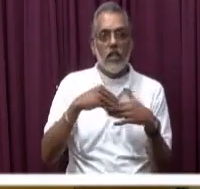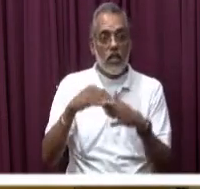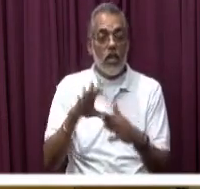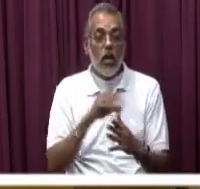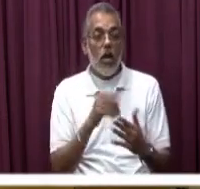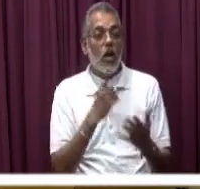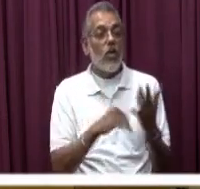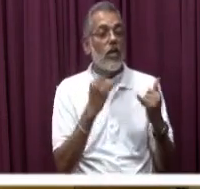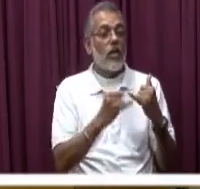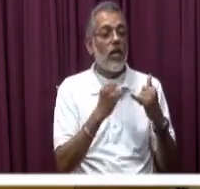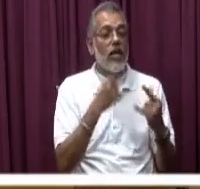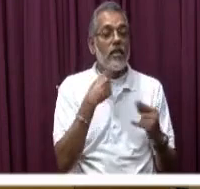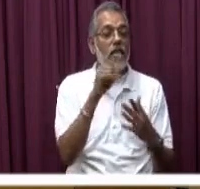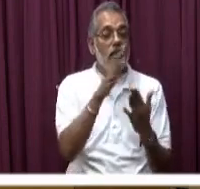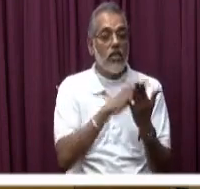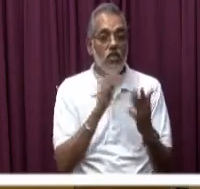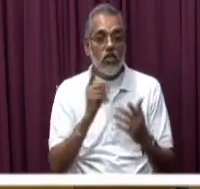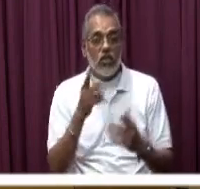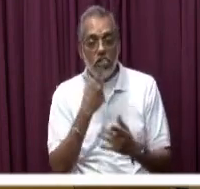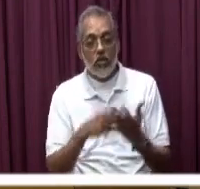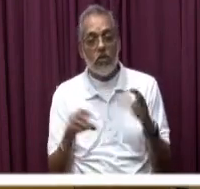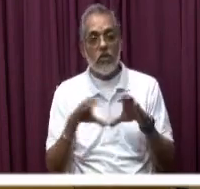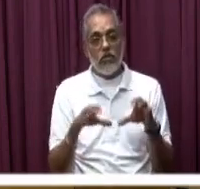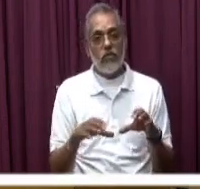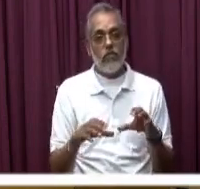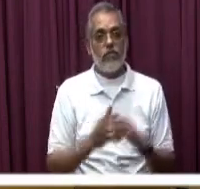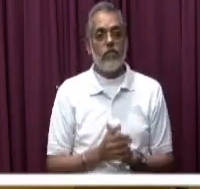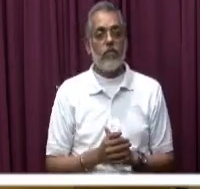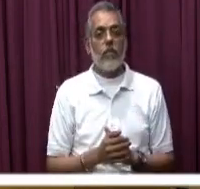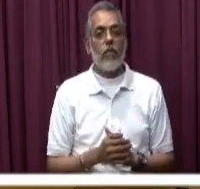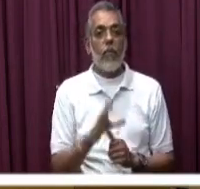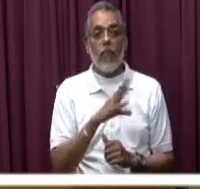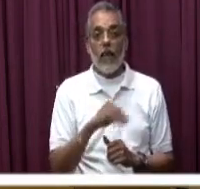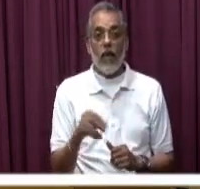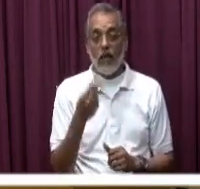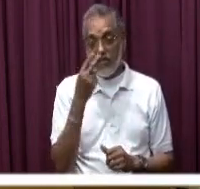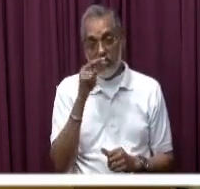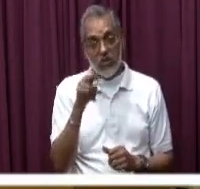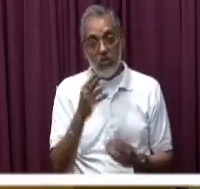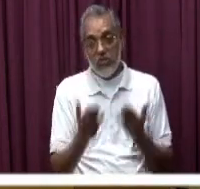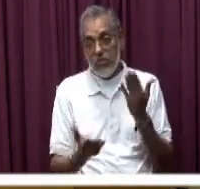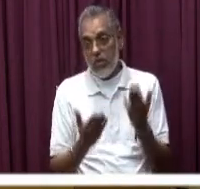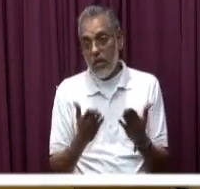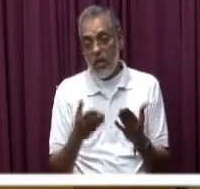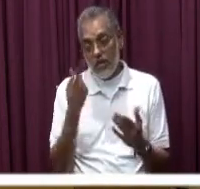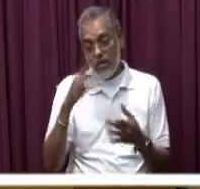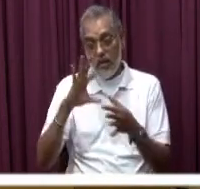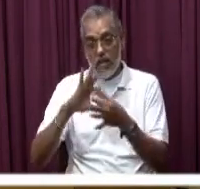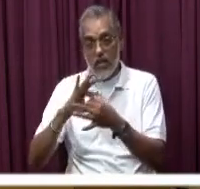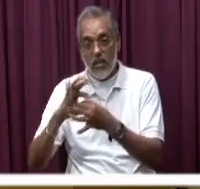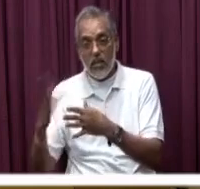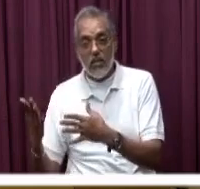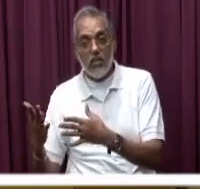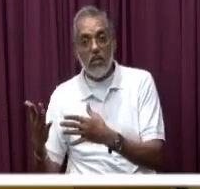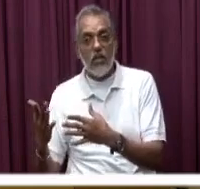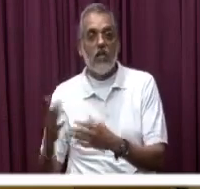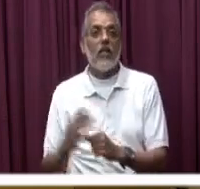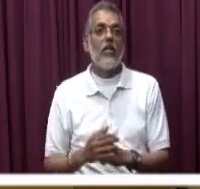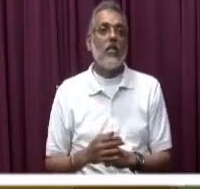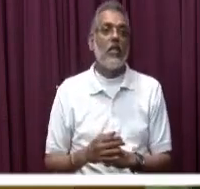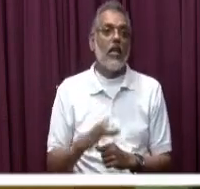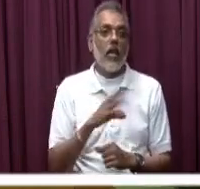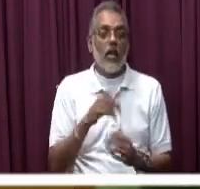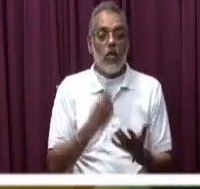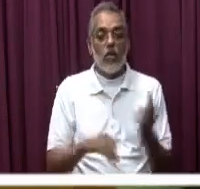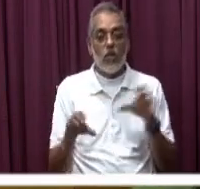set of instructions to those that will be missioned. And you might already make the connection, because you know what we're